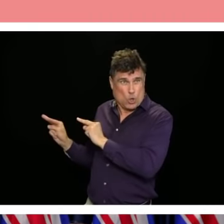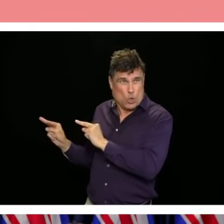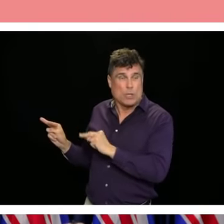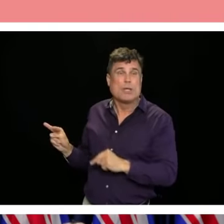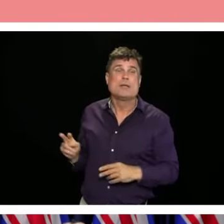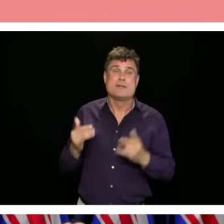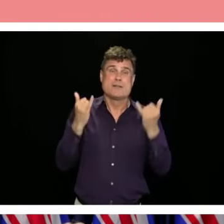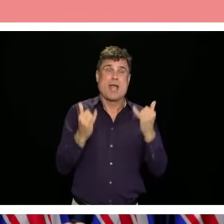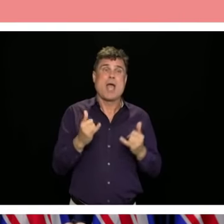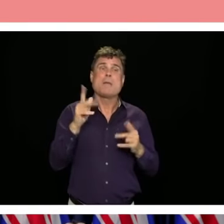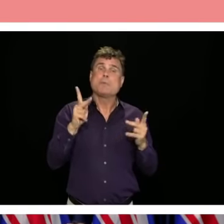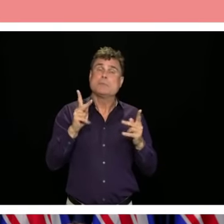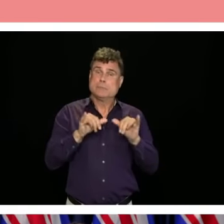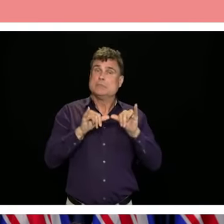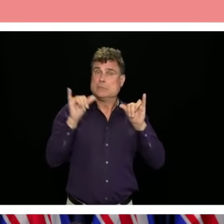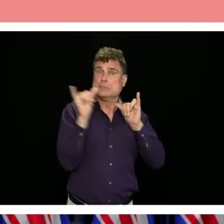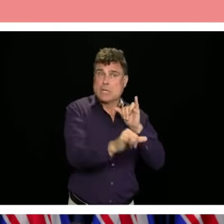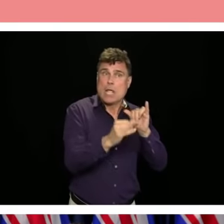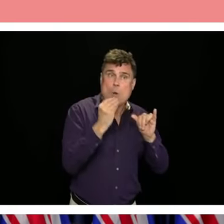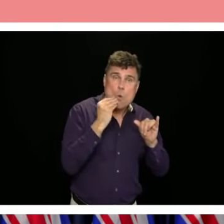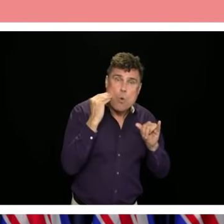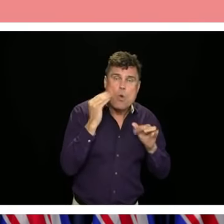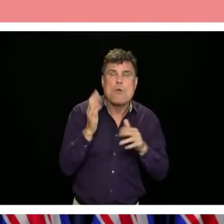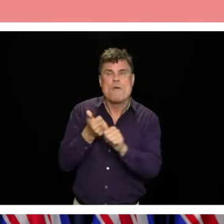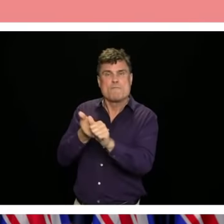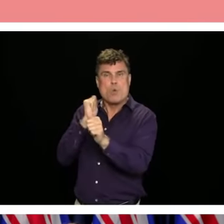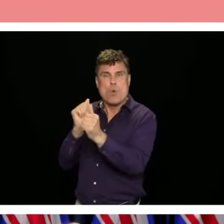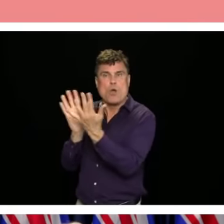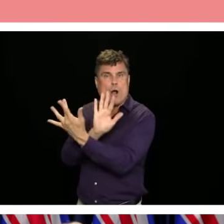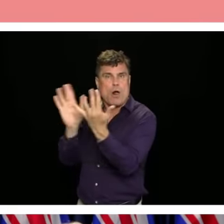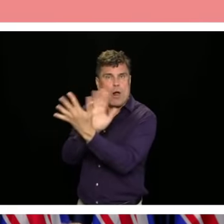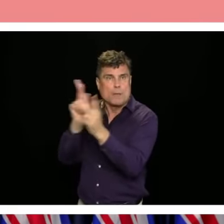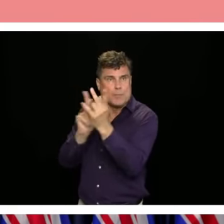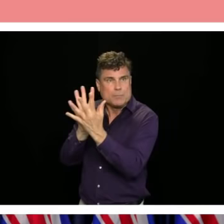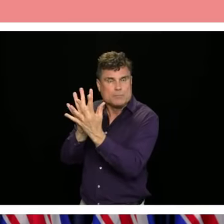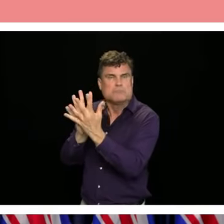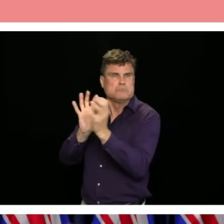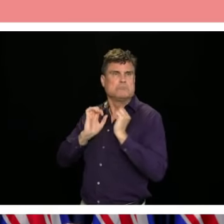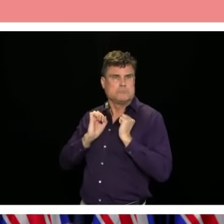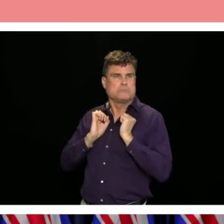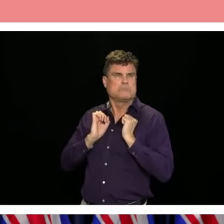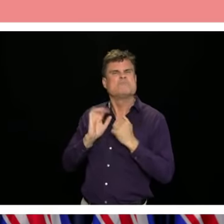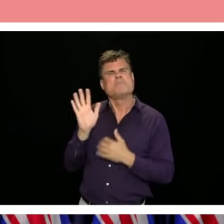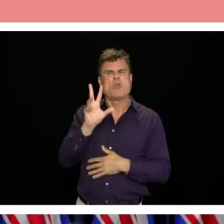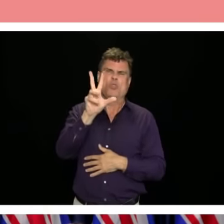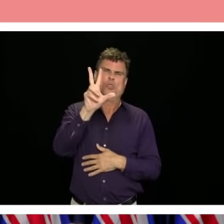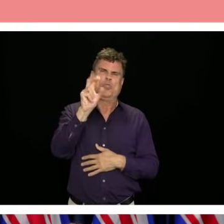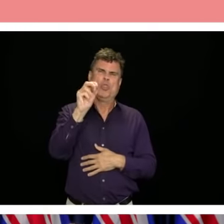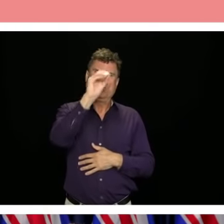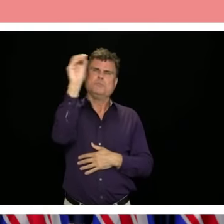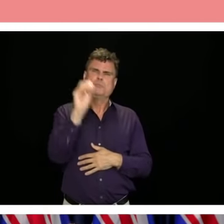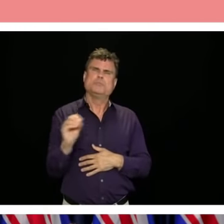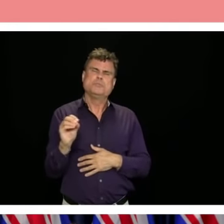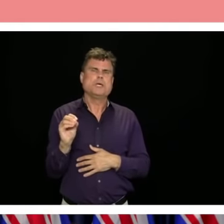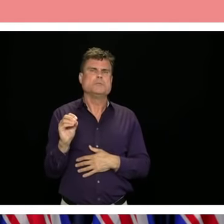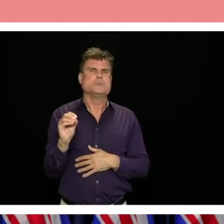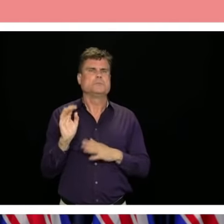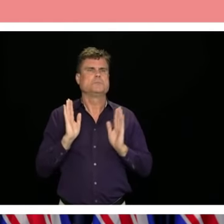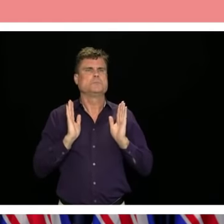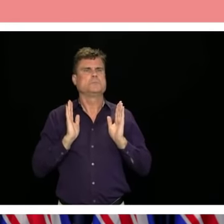the measures we know prevent transmission in this province, and that we are continuing to track that in the right